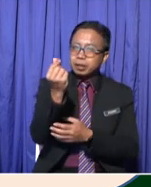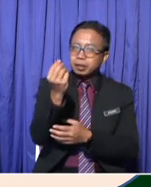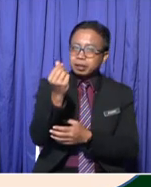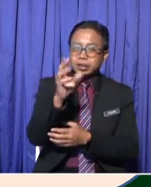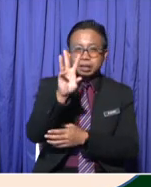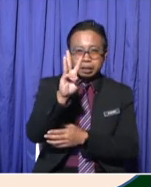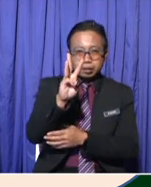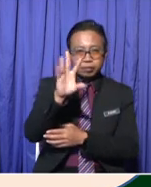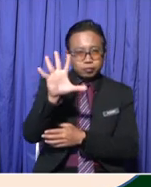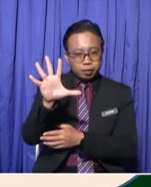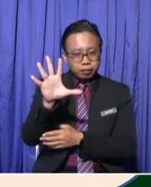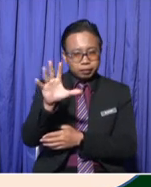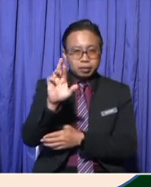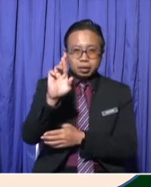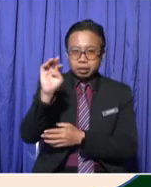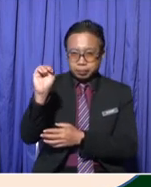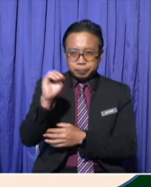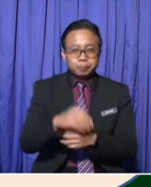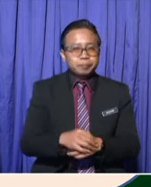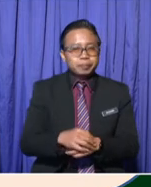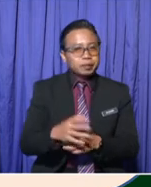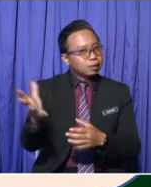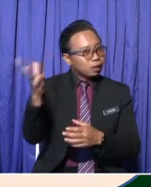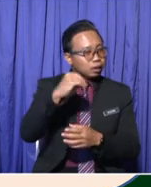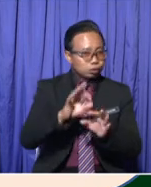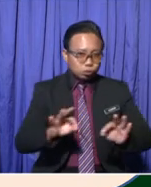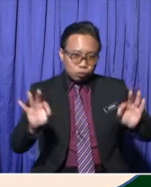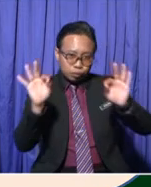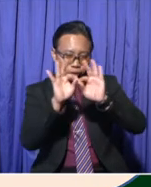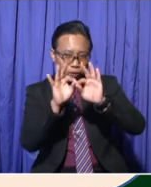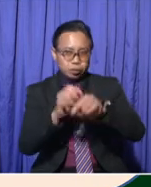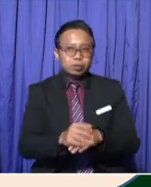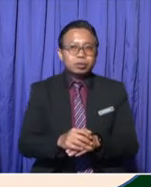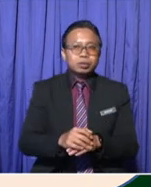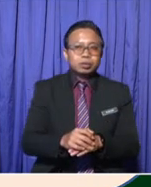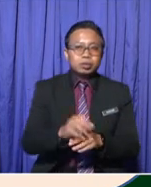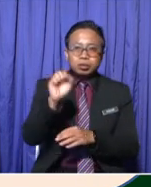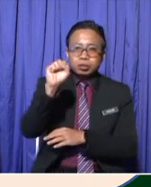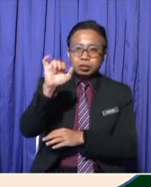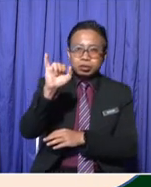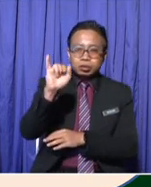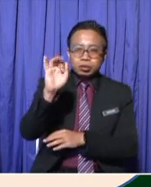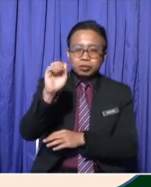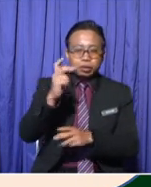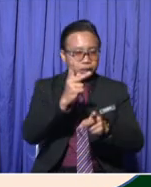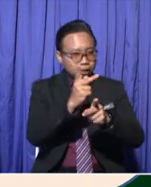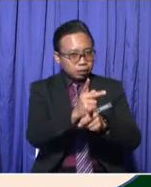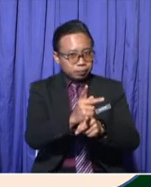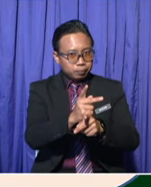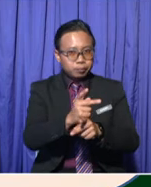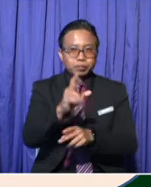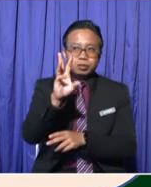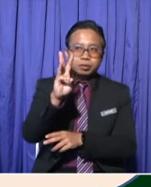ringgit. Let us create a story. Shifa keeps 45 ringgit. Her